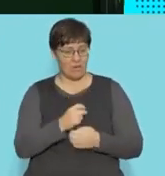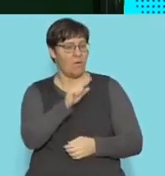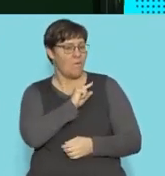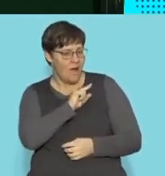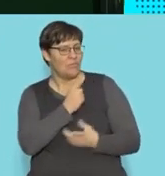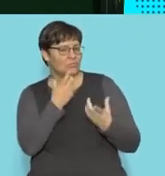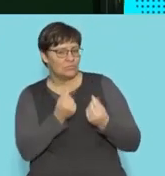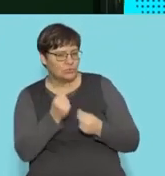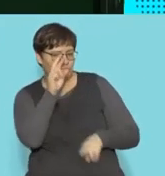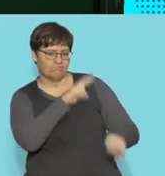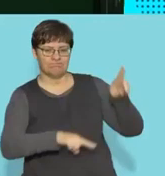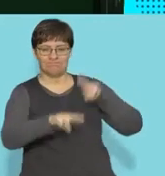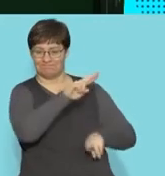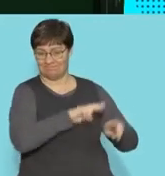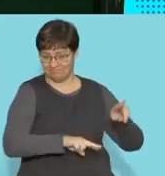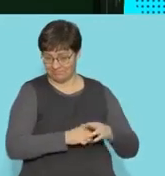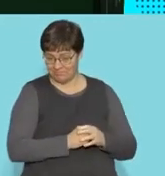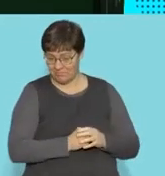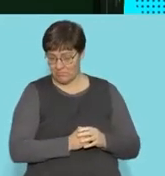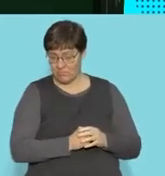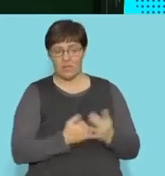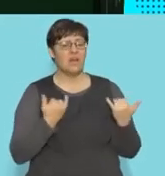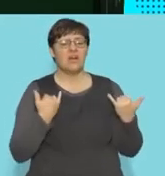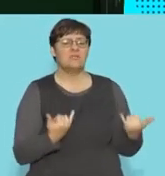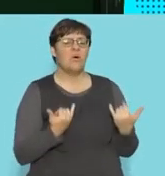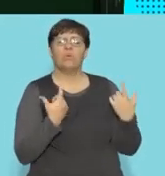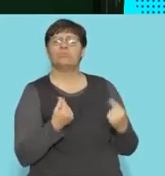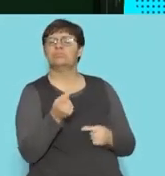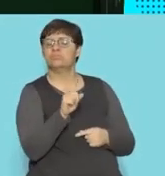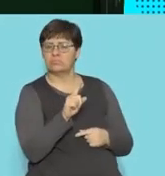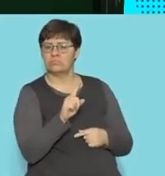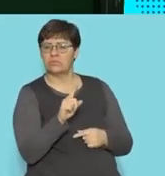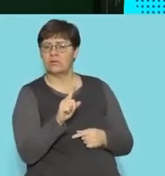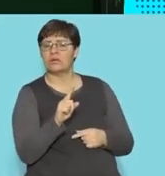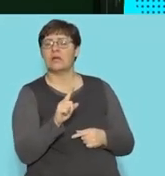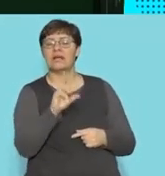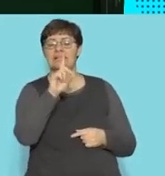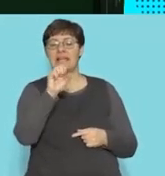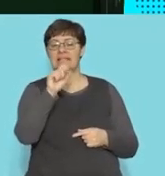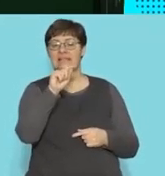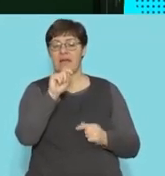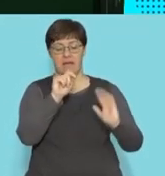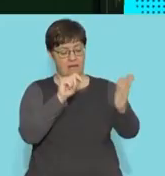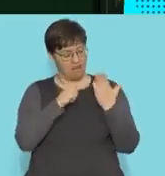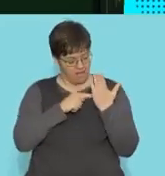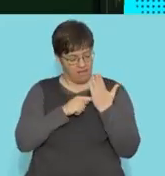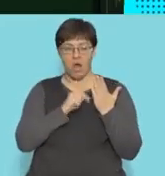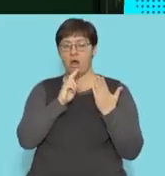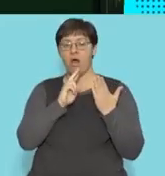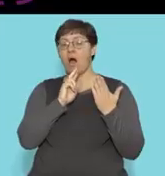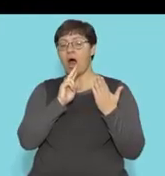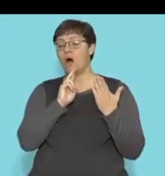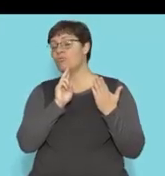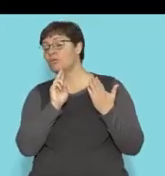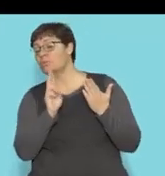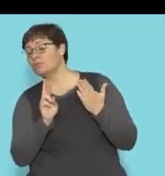exploring revision work and we're at the moment looking at how to answer data response